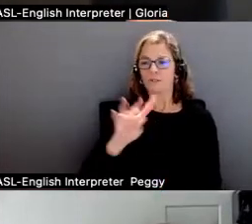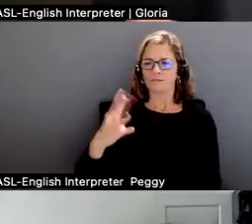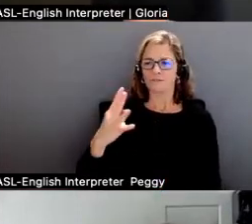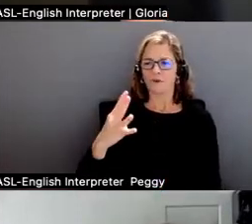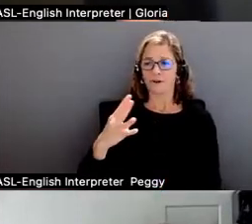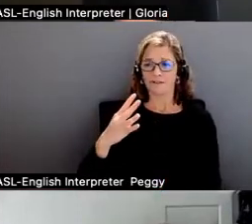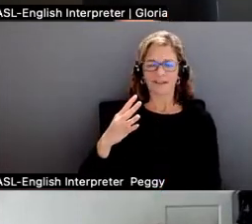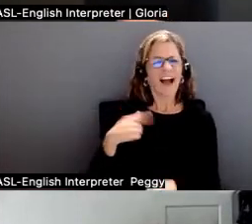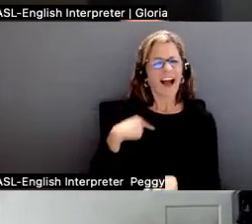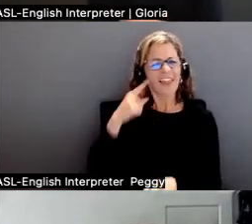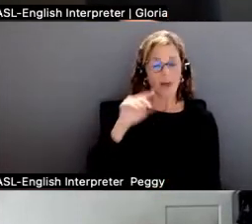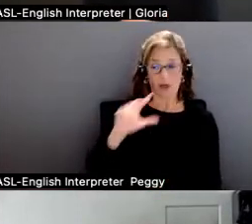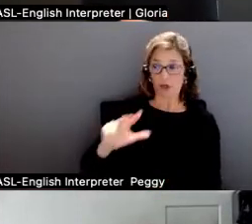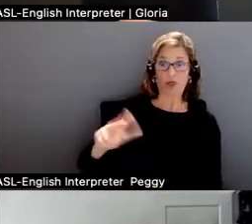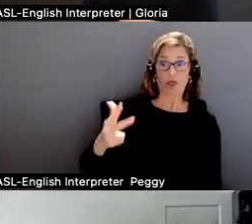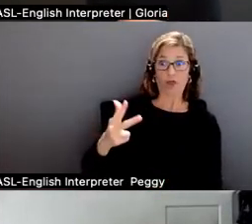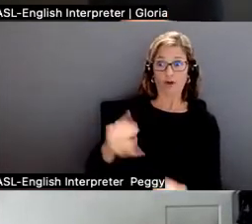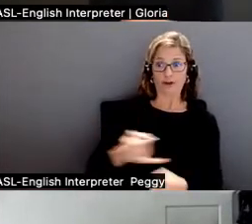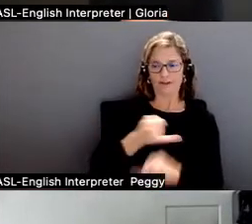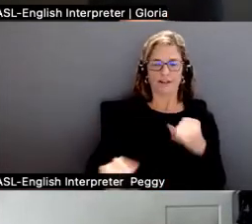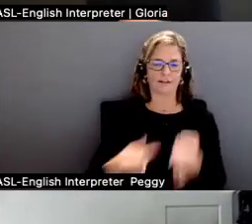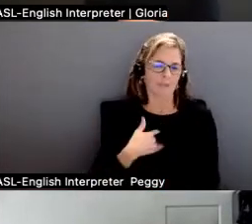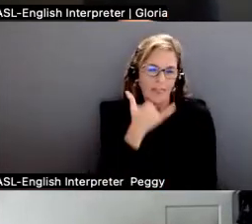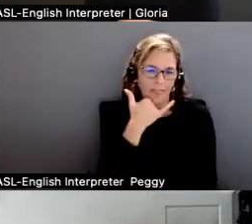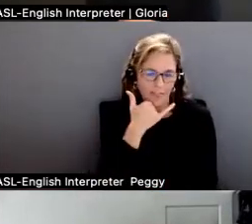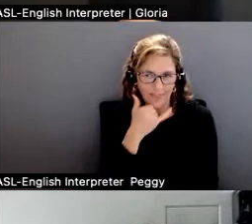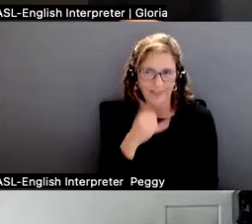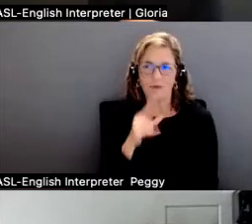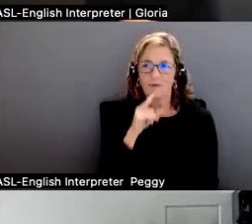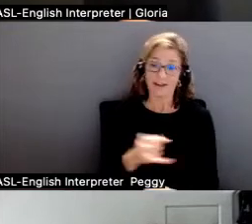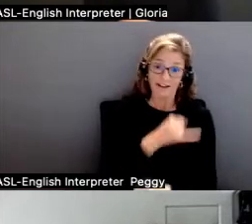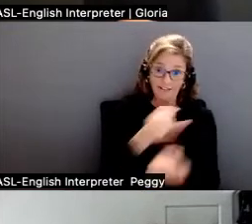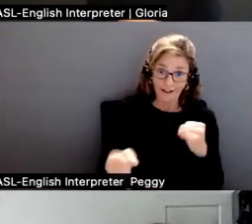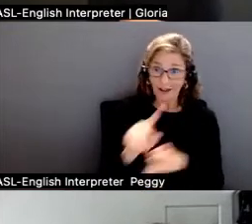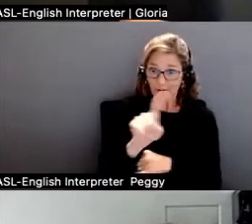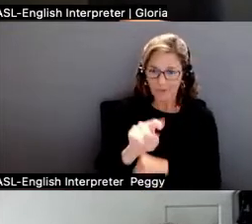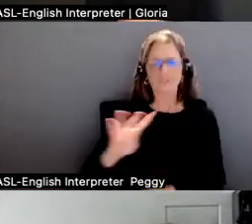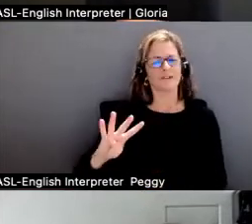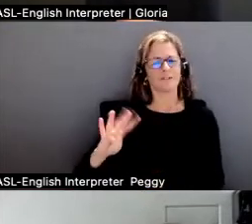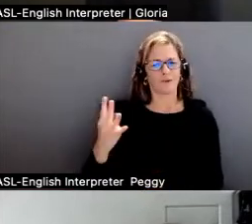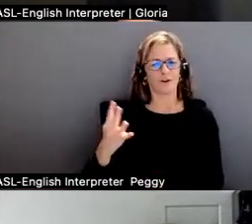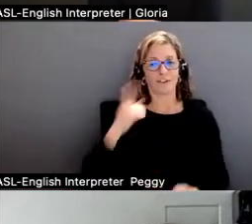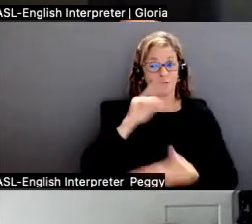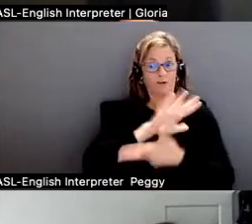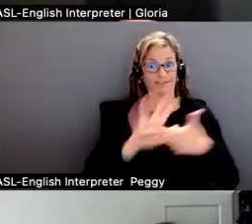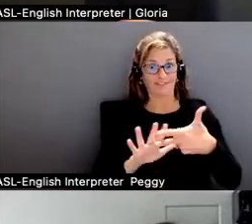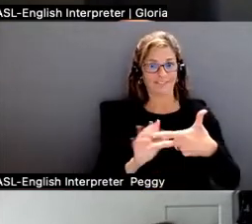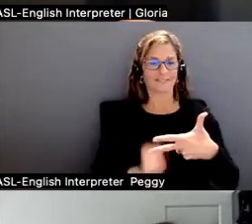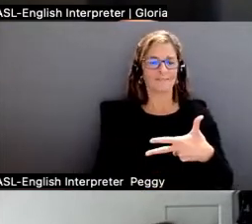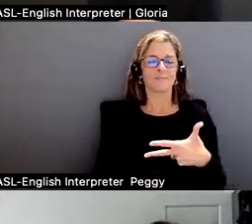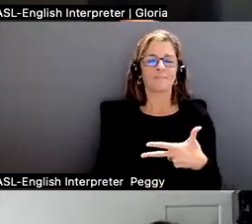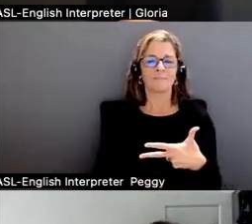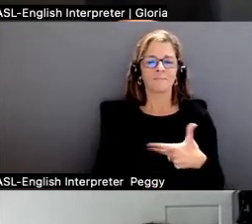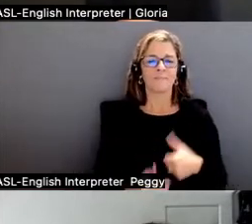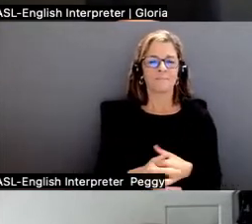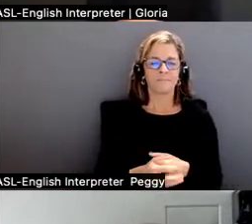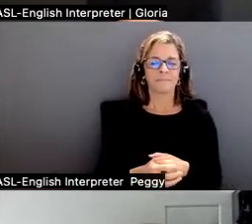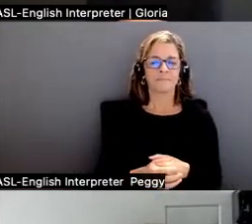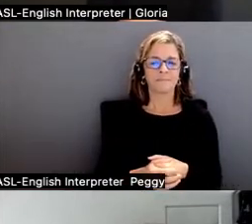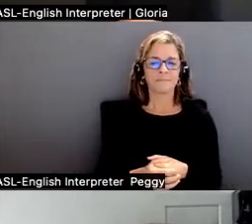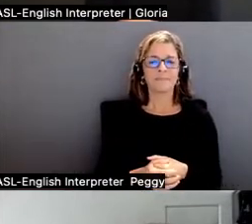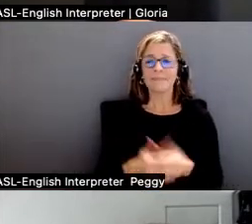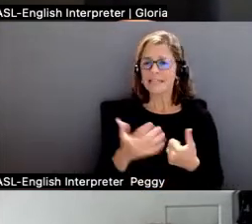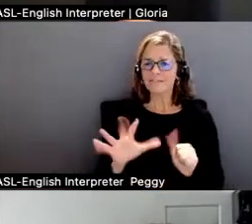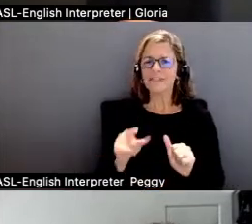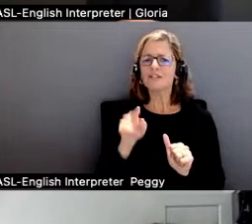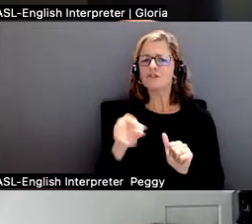don't know why I said that, because this is actually the question, the fourth question for the participants. So now that we've